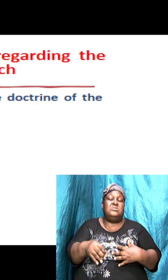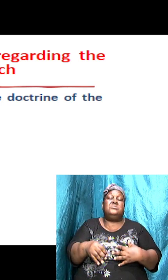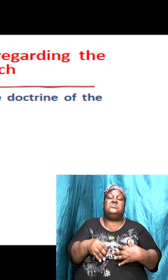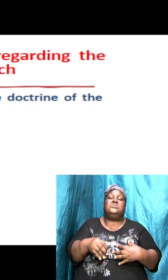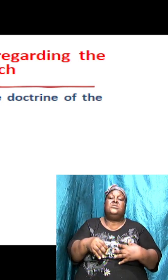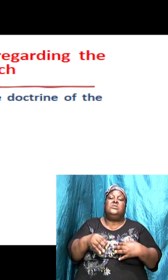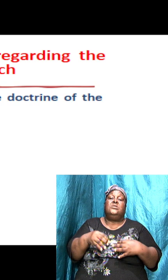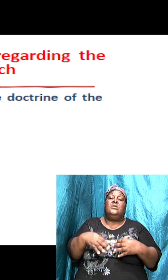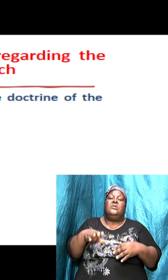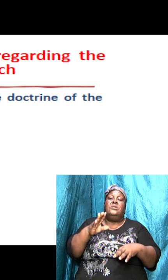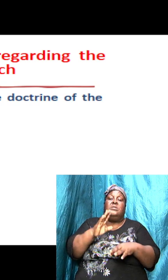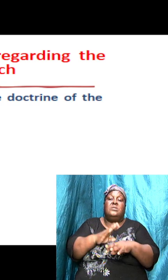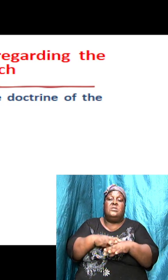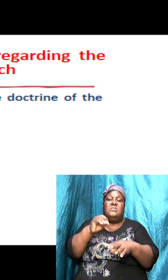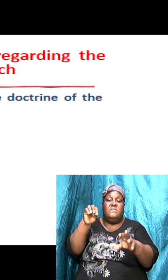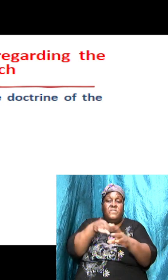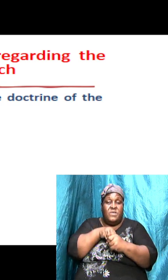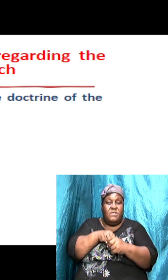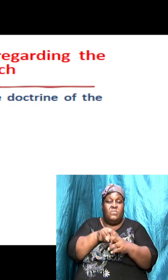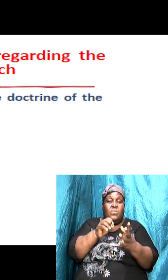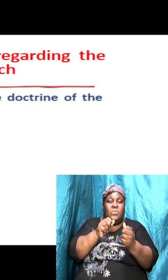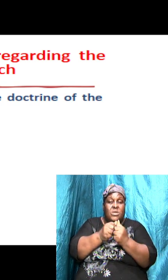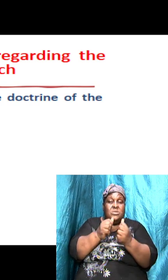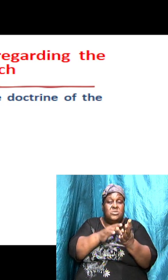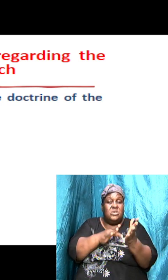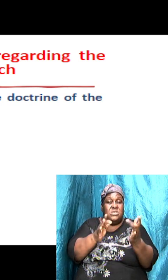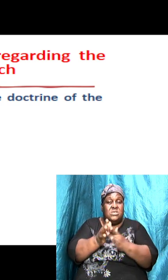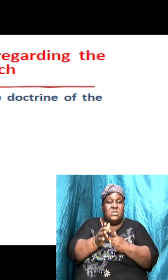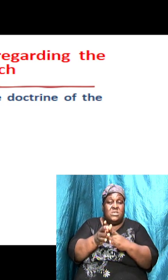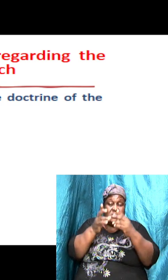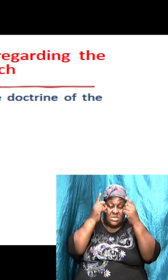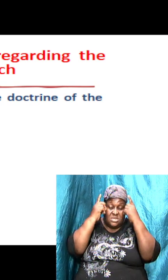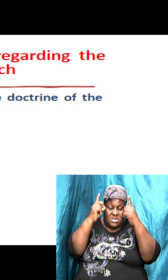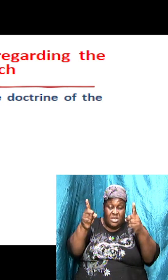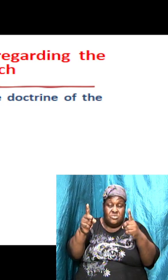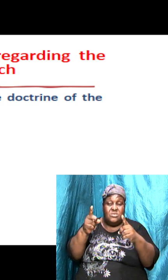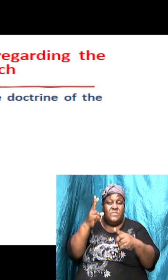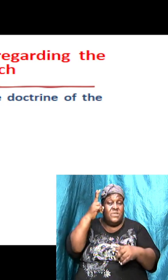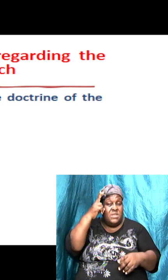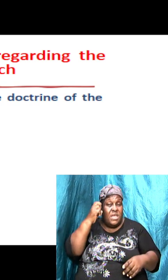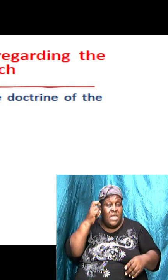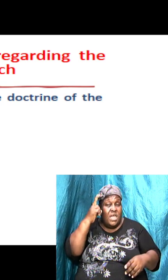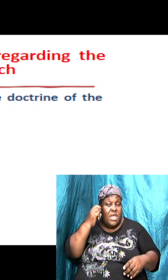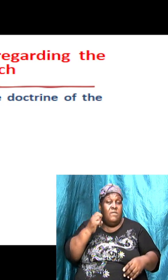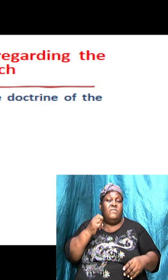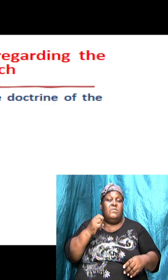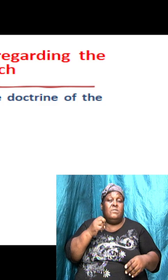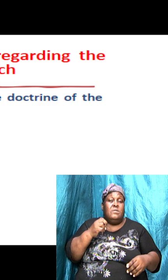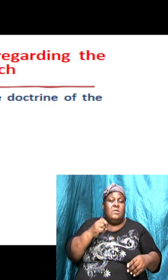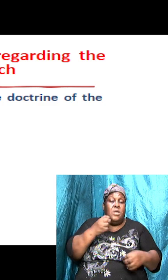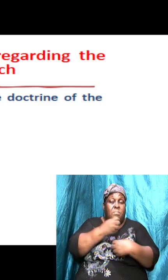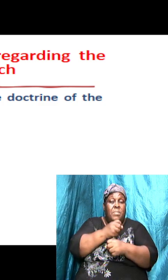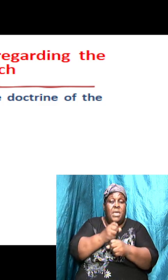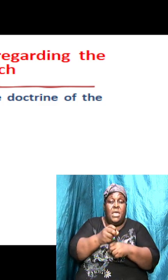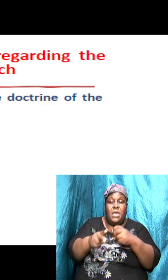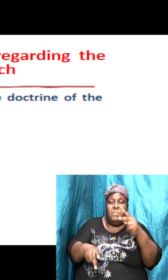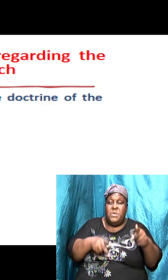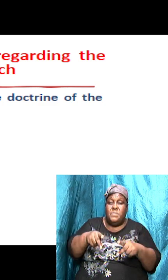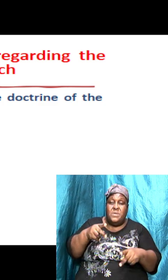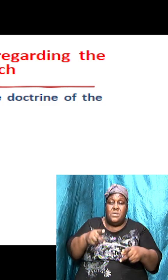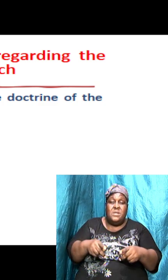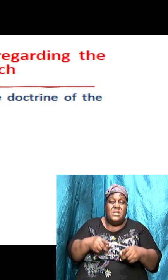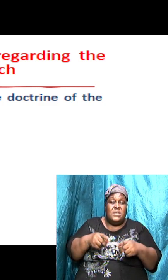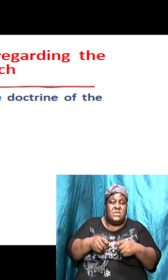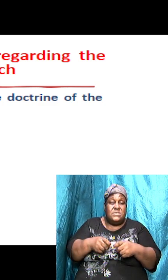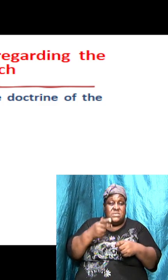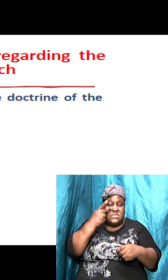this is a doctrine of the devil to cause people to see sins as not sins, to